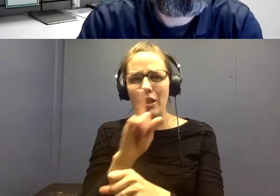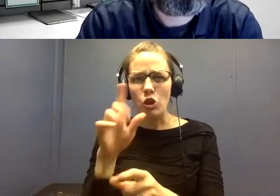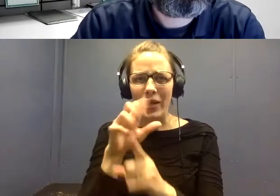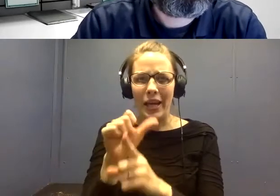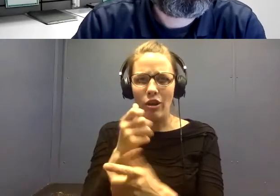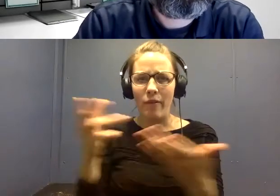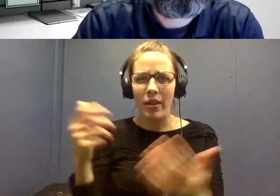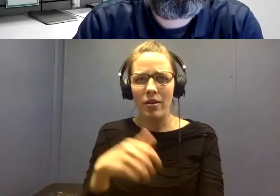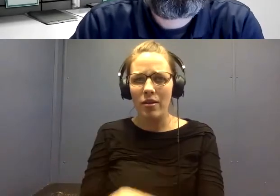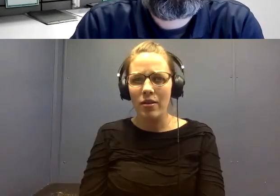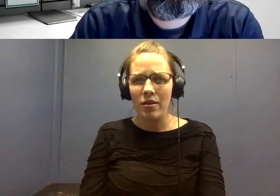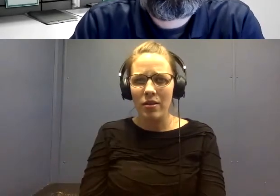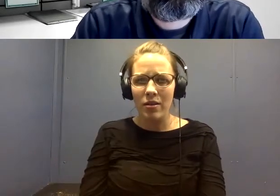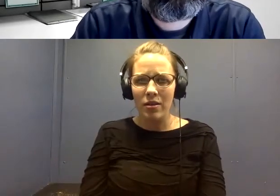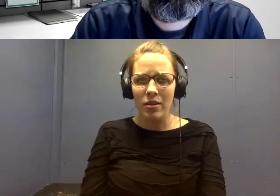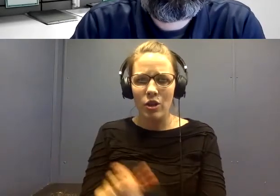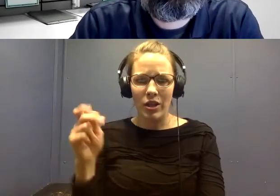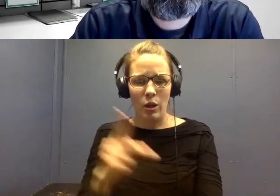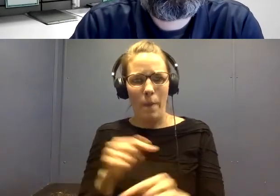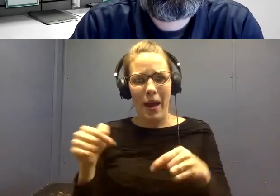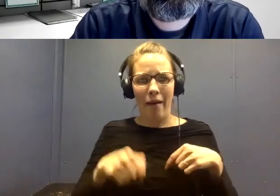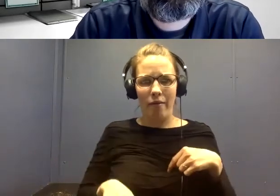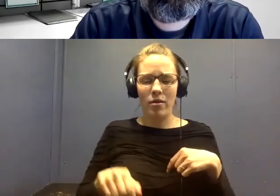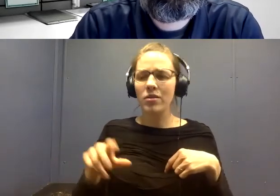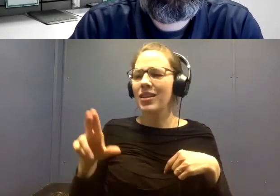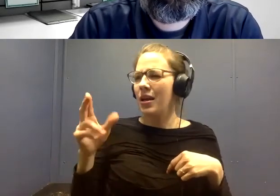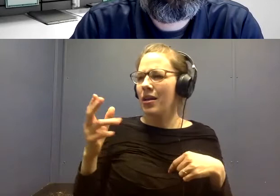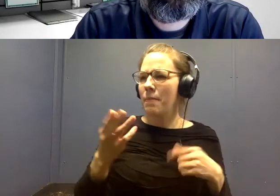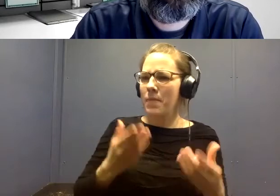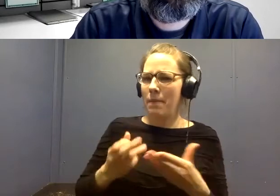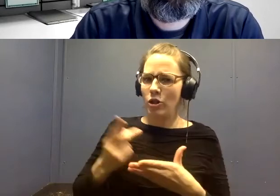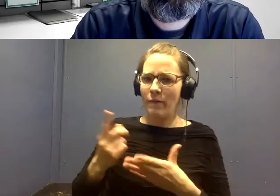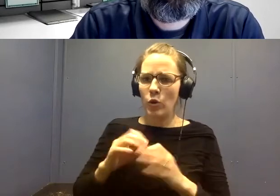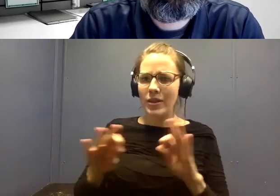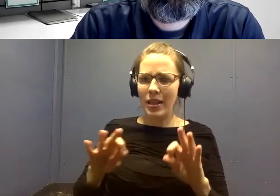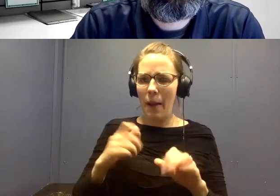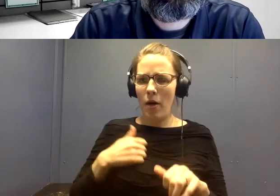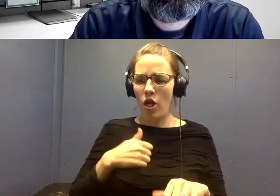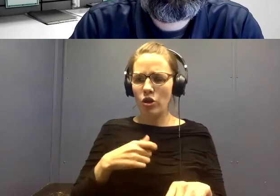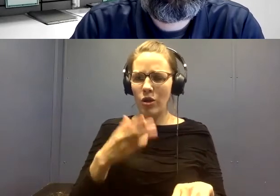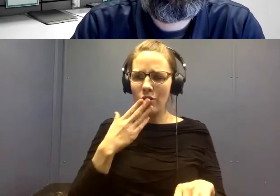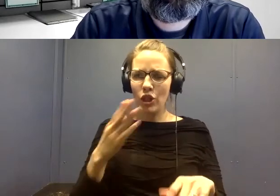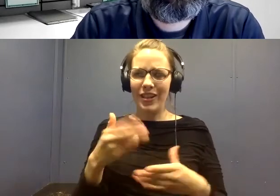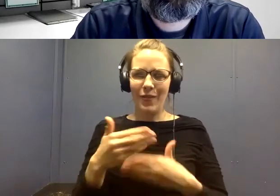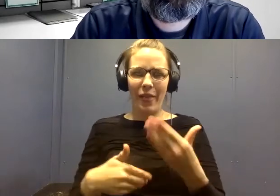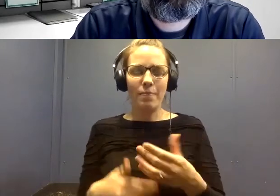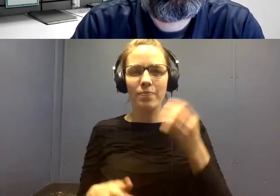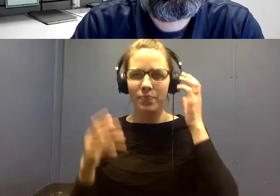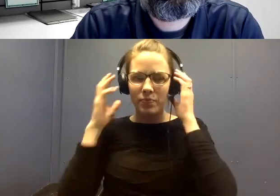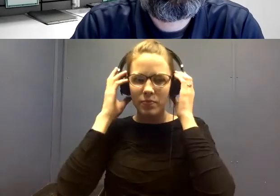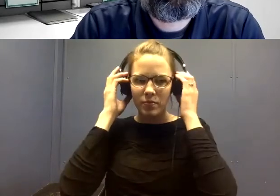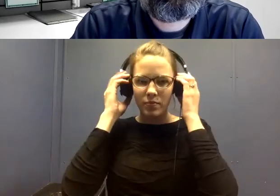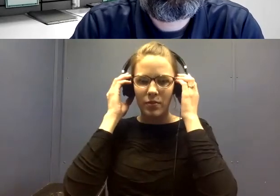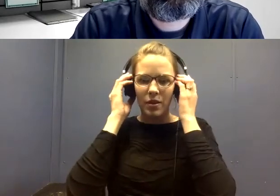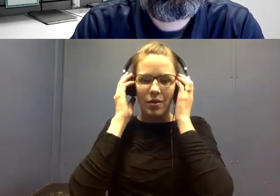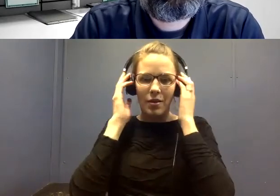it. Okay. Do you need me to go back at all? Maybe just a couple sentences, but I apologize. Okay. You're in a good rhythm there. It's because I wrote